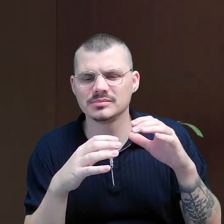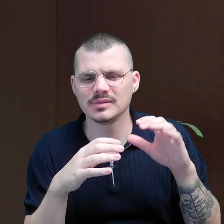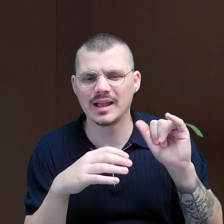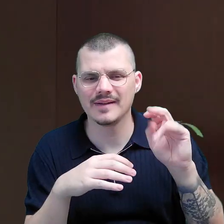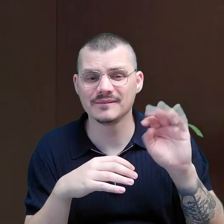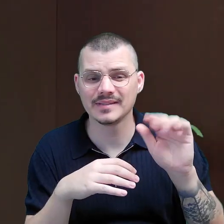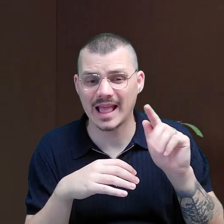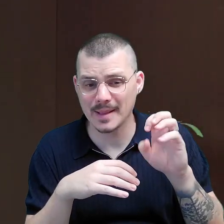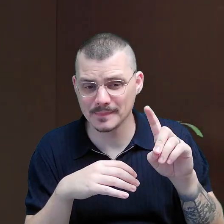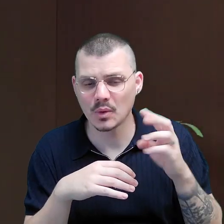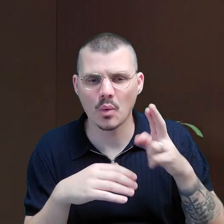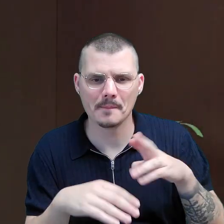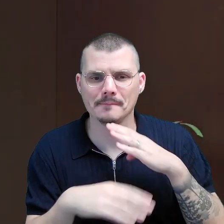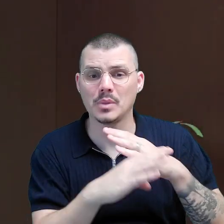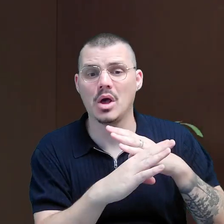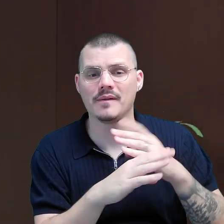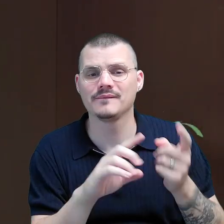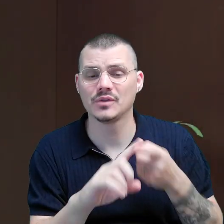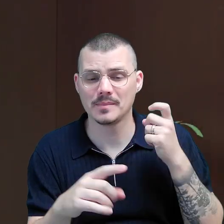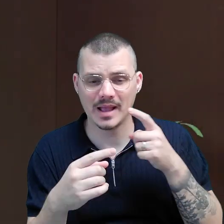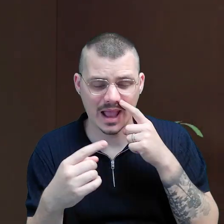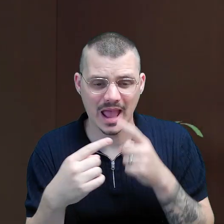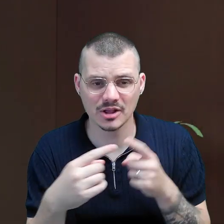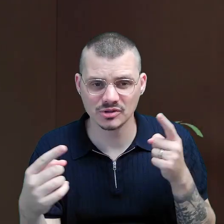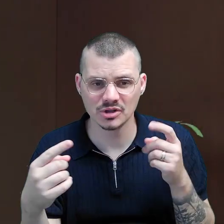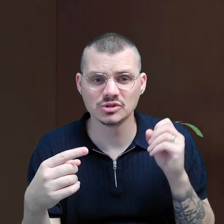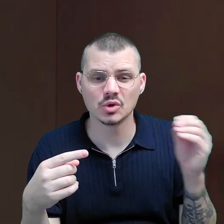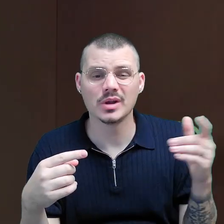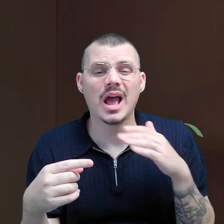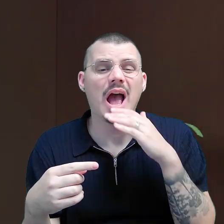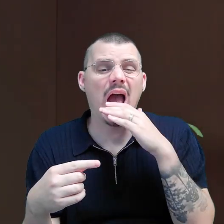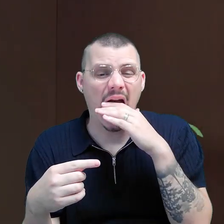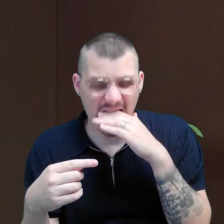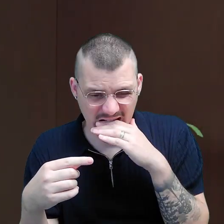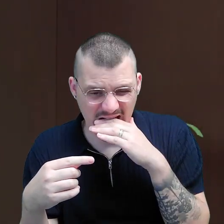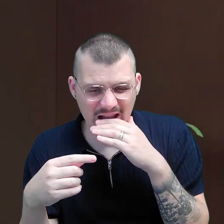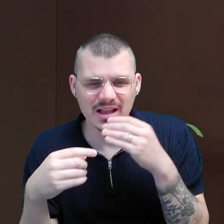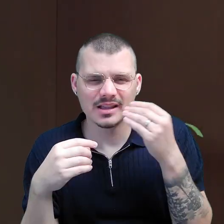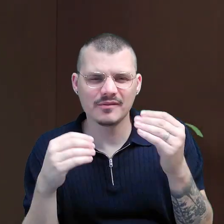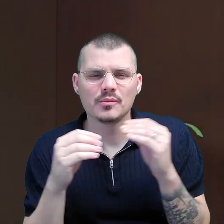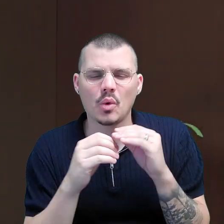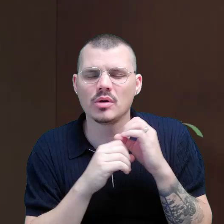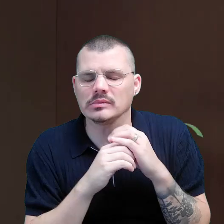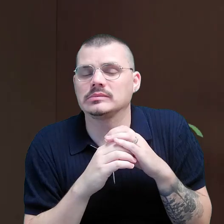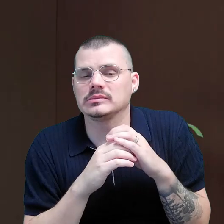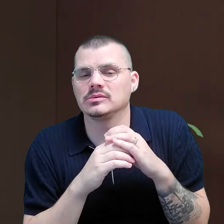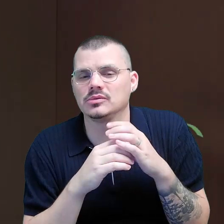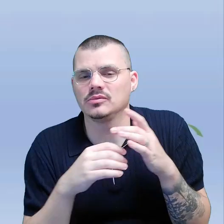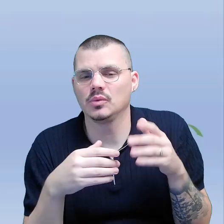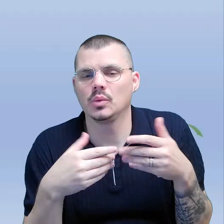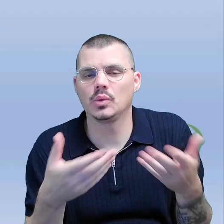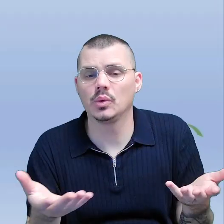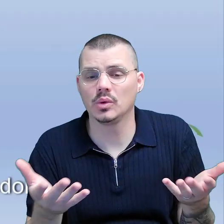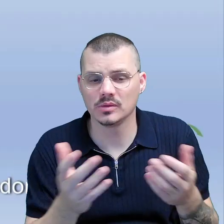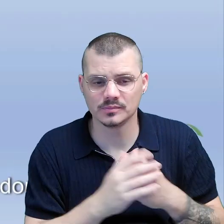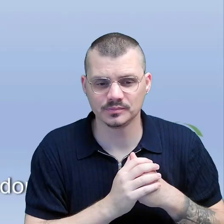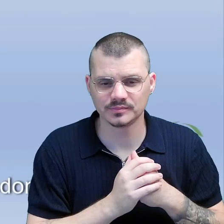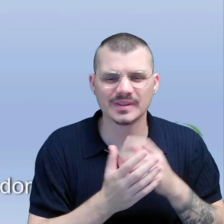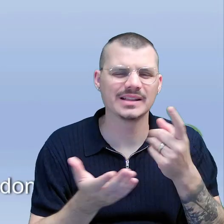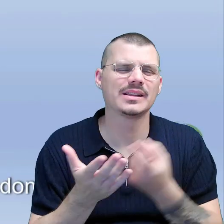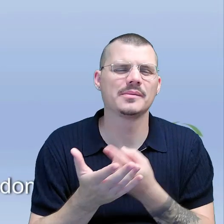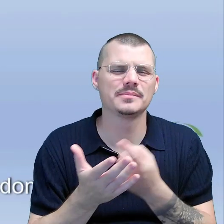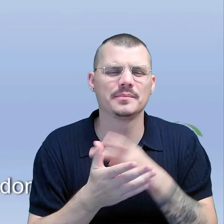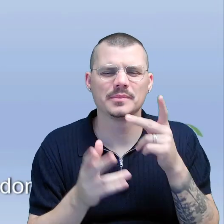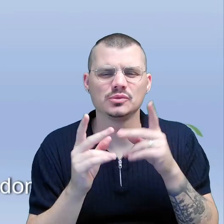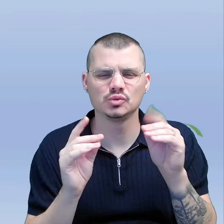or blocked by allergies. So the bite down gives a little relief of that as well. Sometimes people